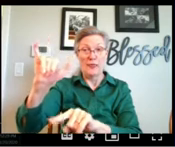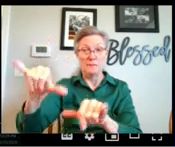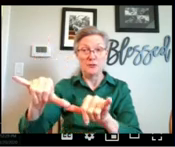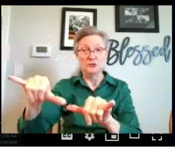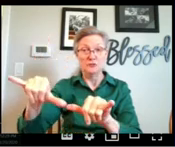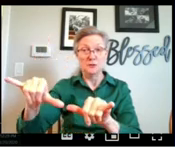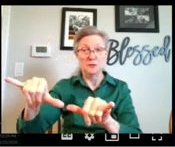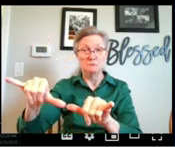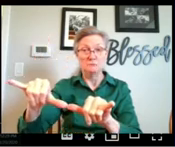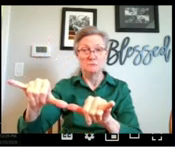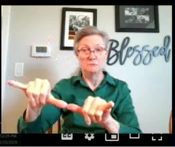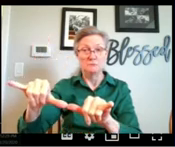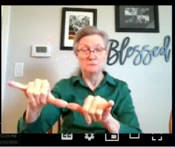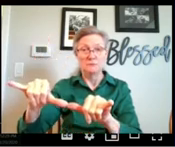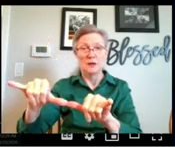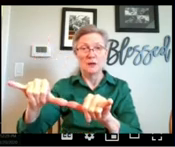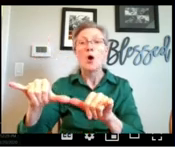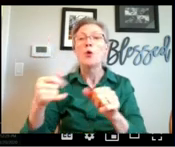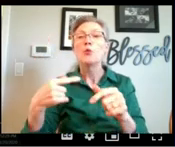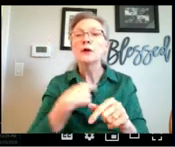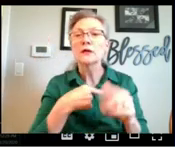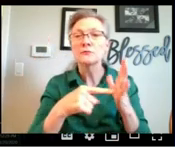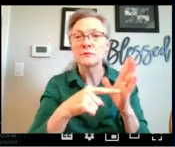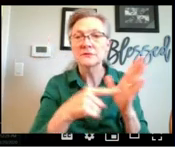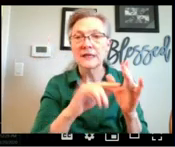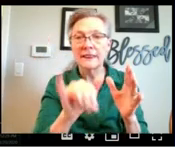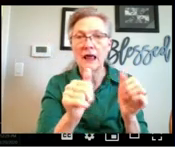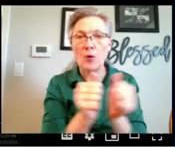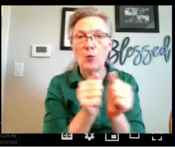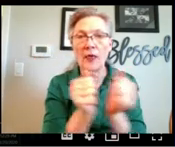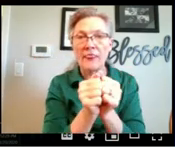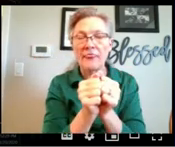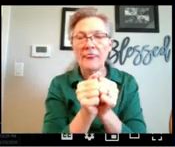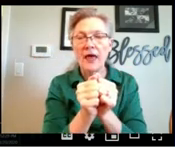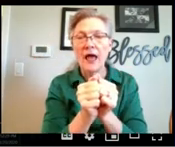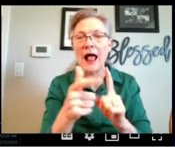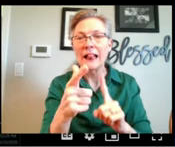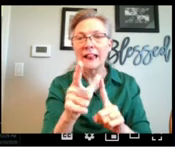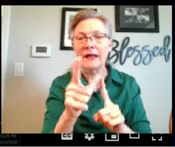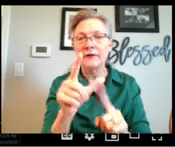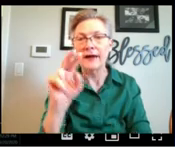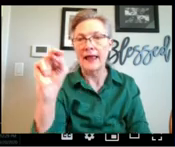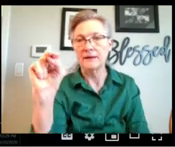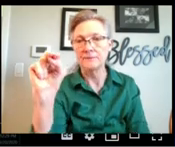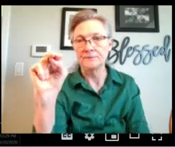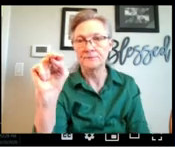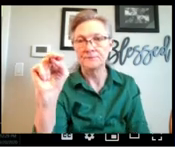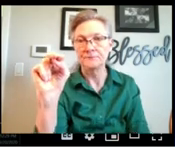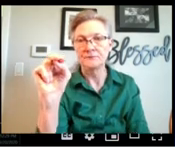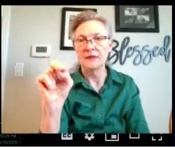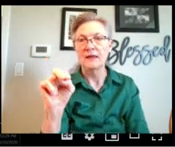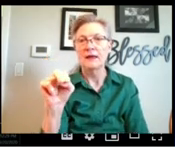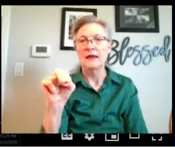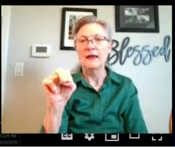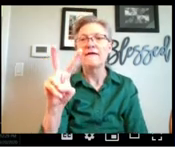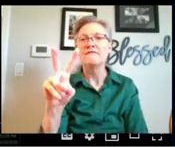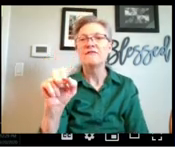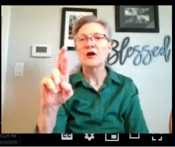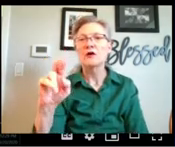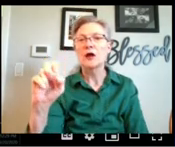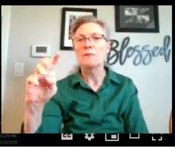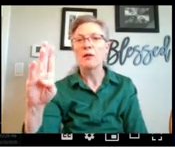that measure is right now. So we can represent that with a variable, right? Let's call it n. You could call it x, you could call it